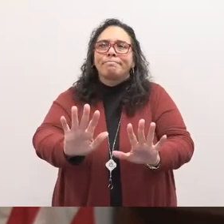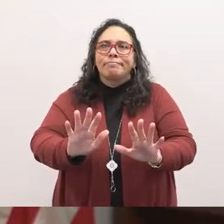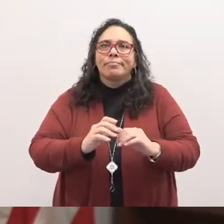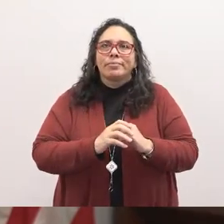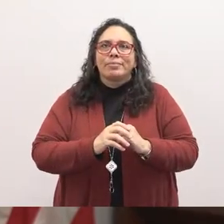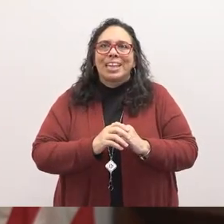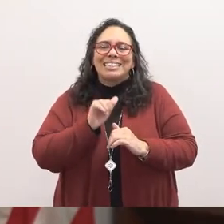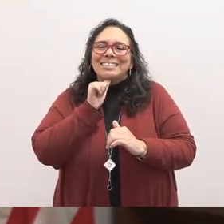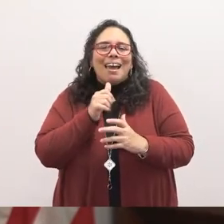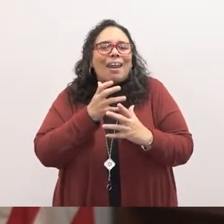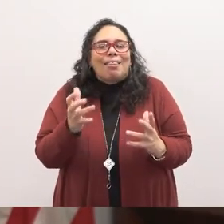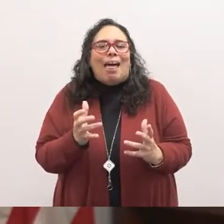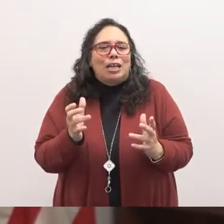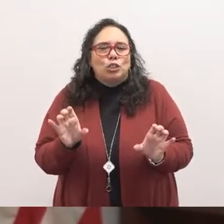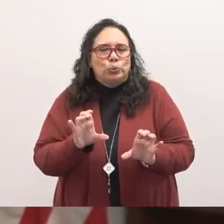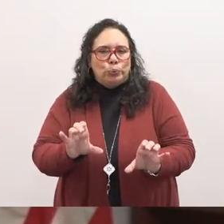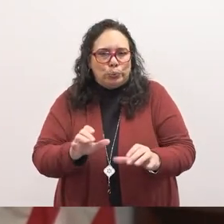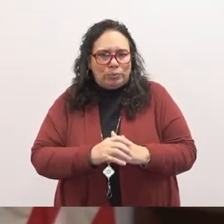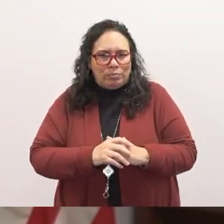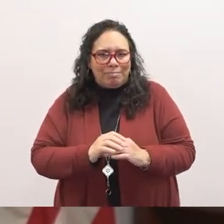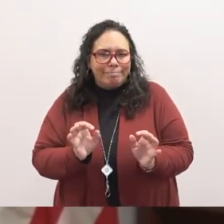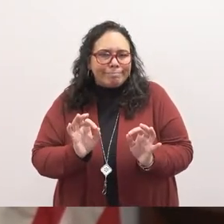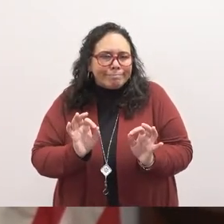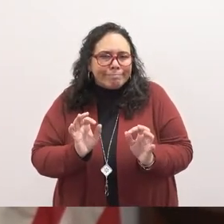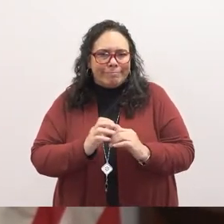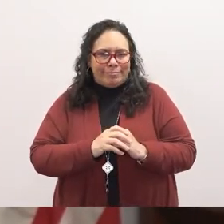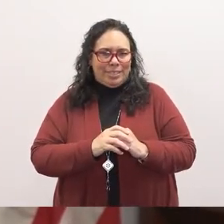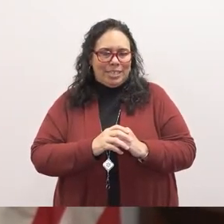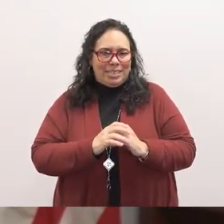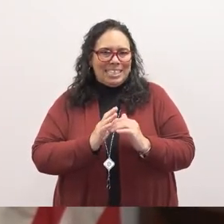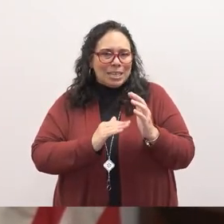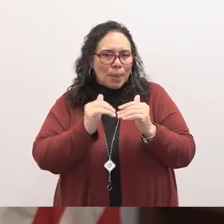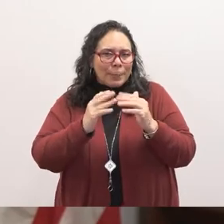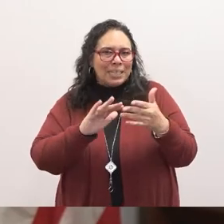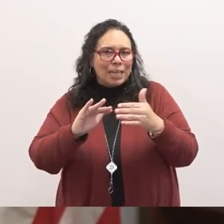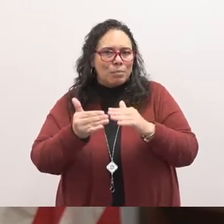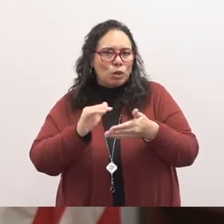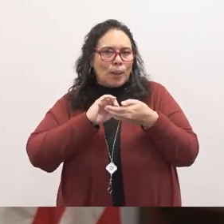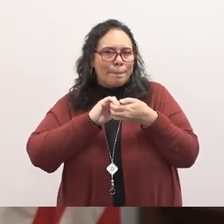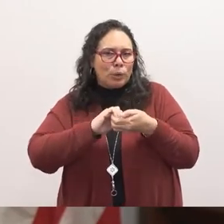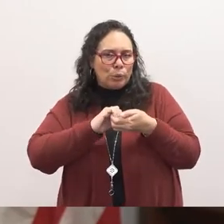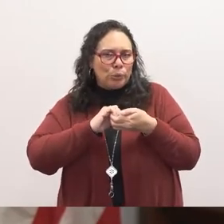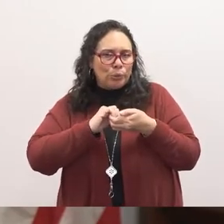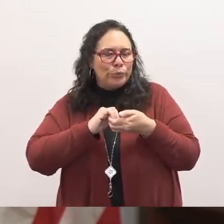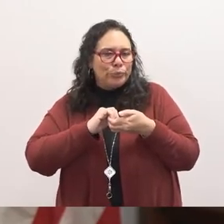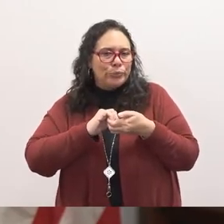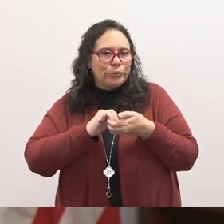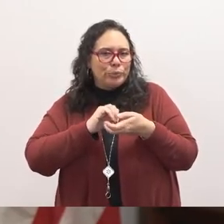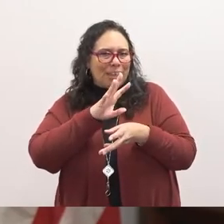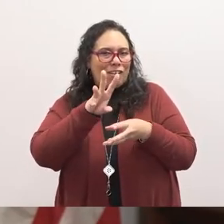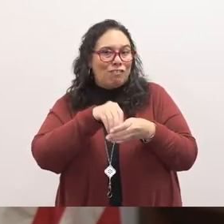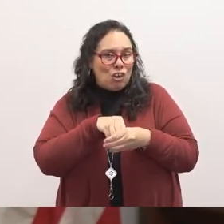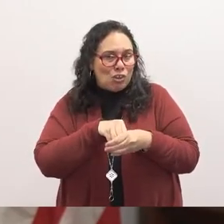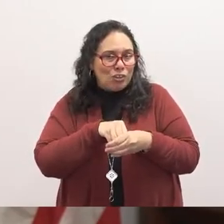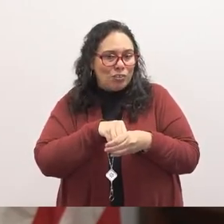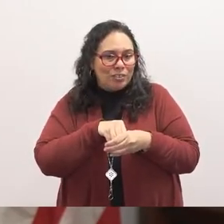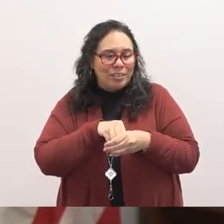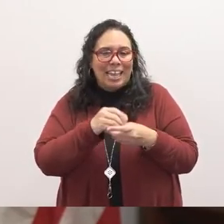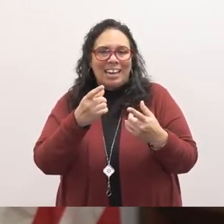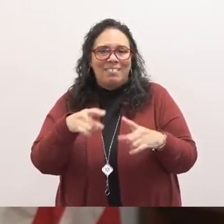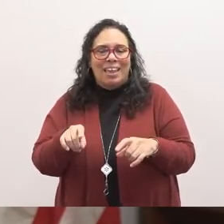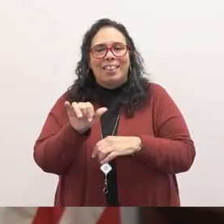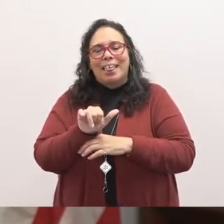to do, all right? Because it is built on our community partners being involved in an event